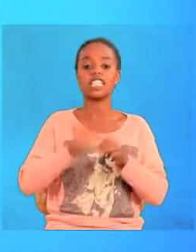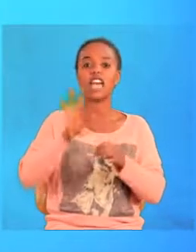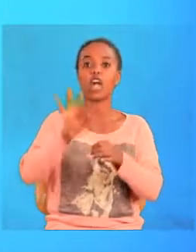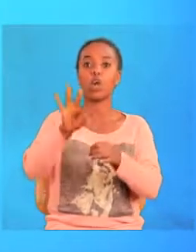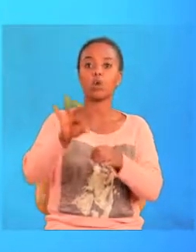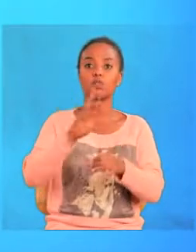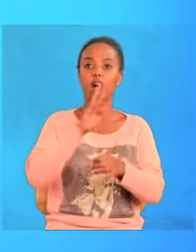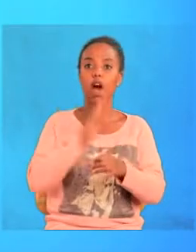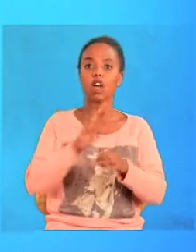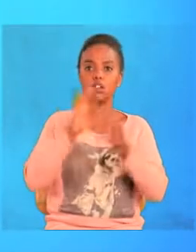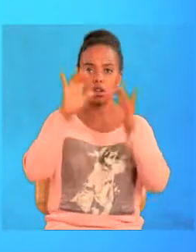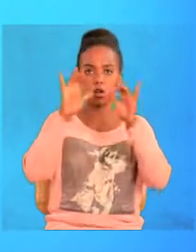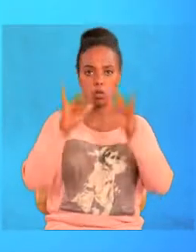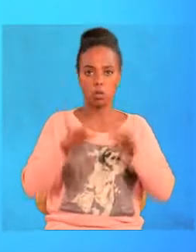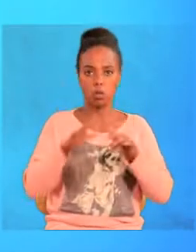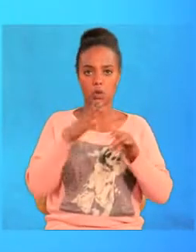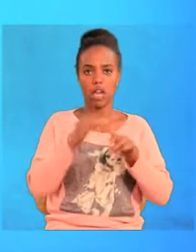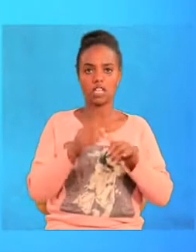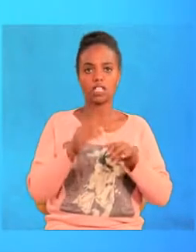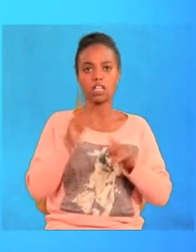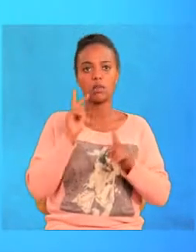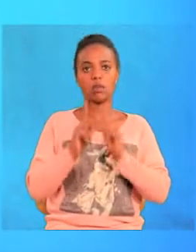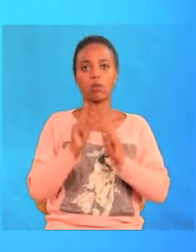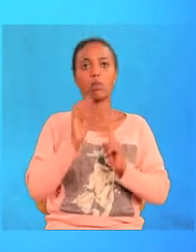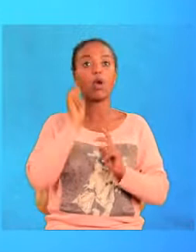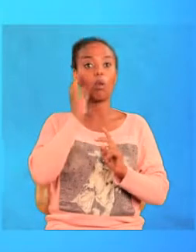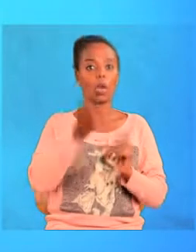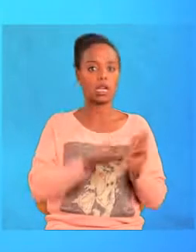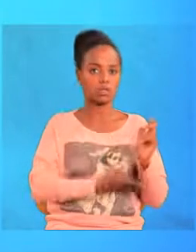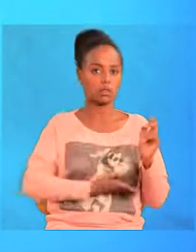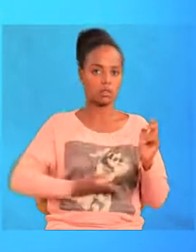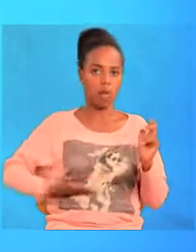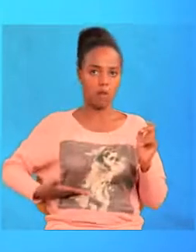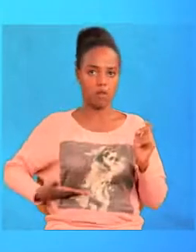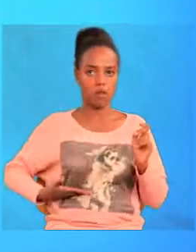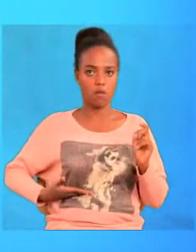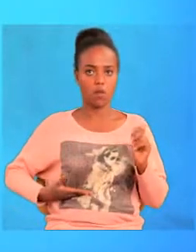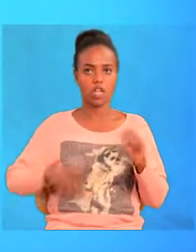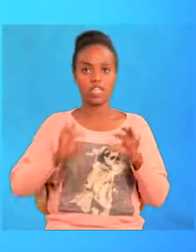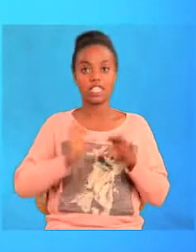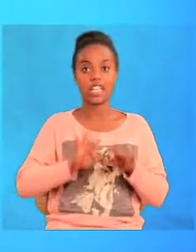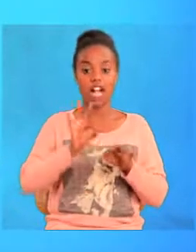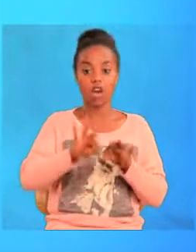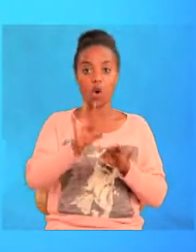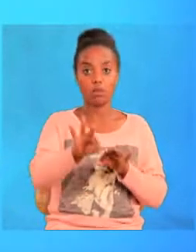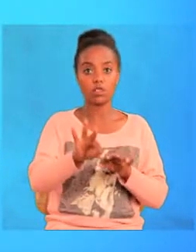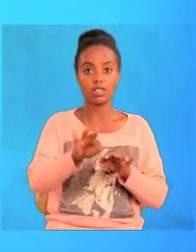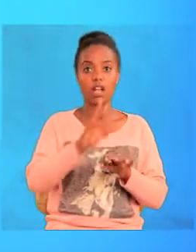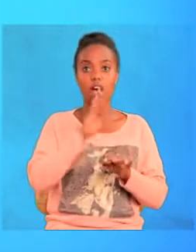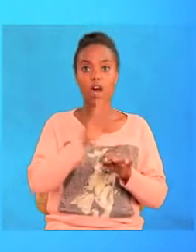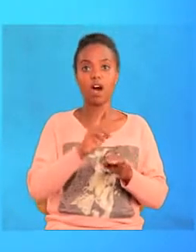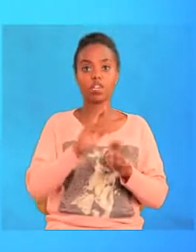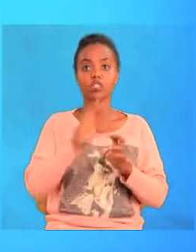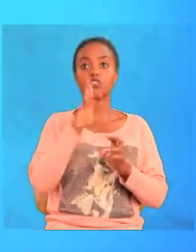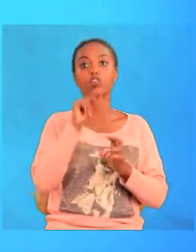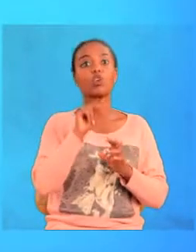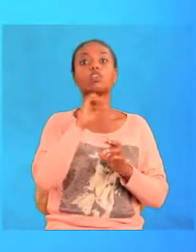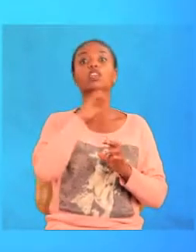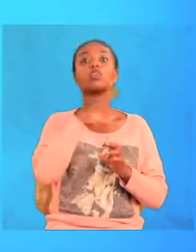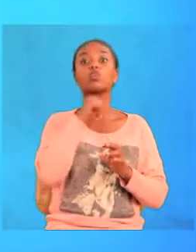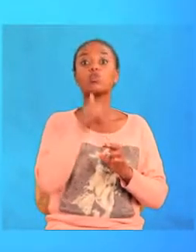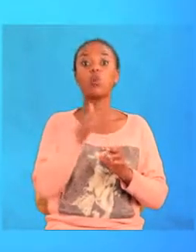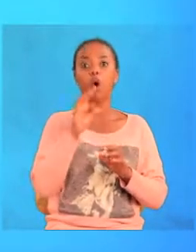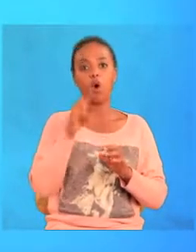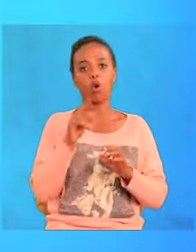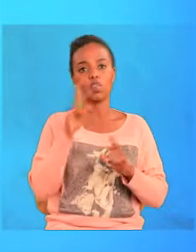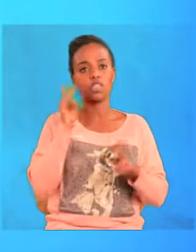are ruined and the people will starve. The crops are not ruined or the